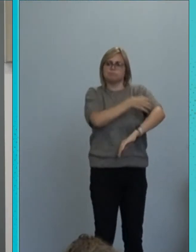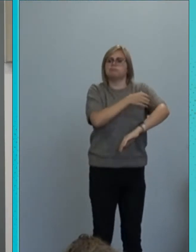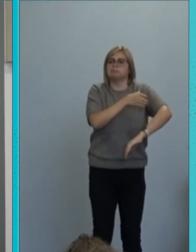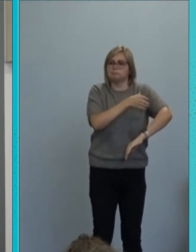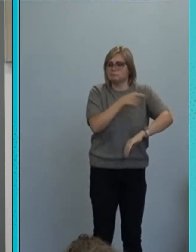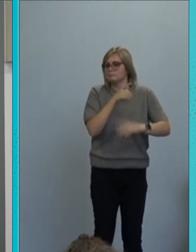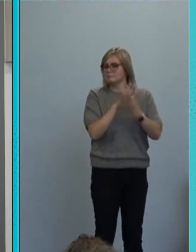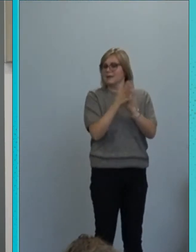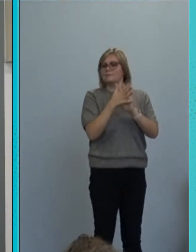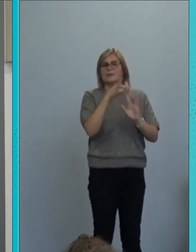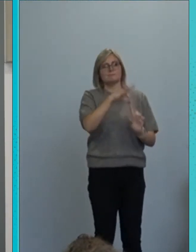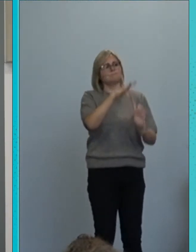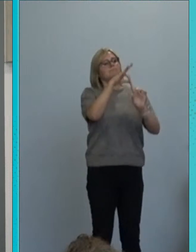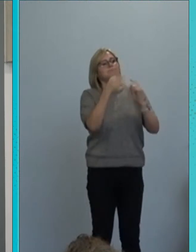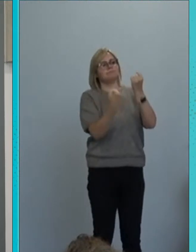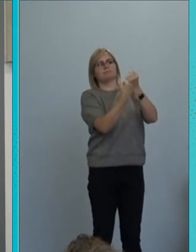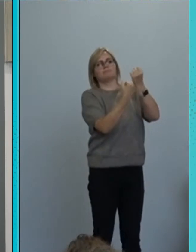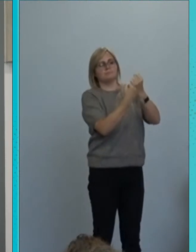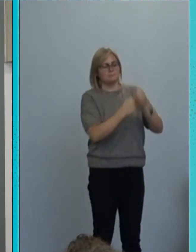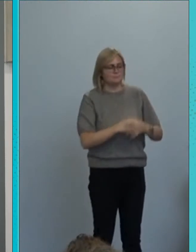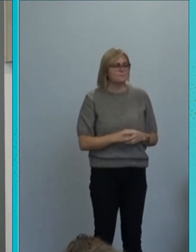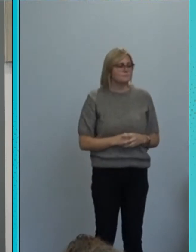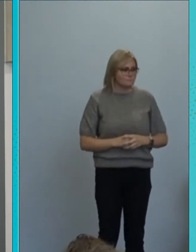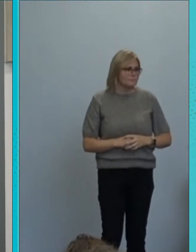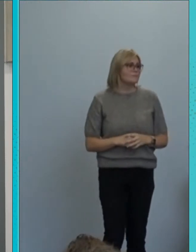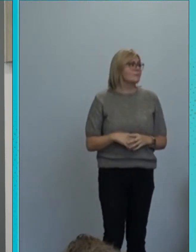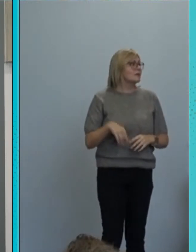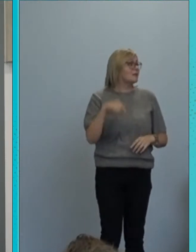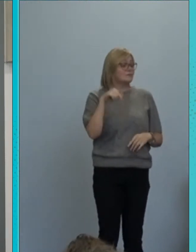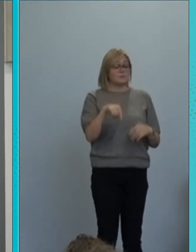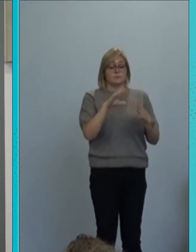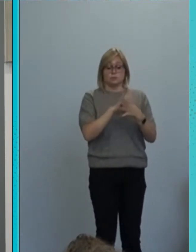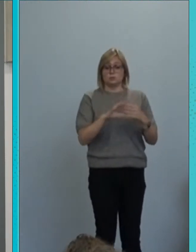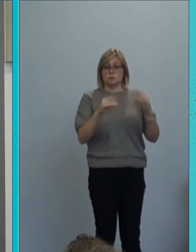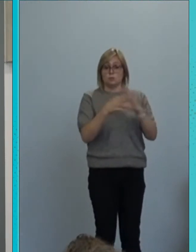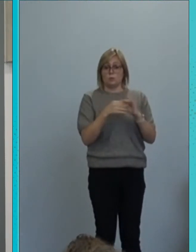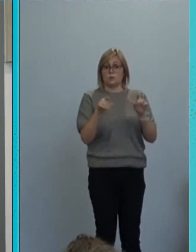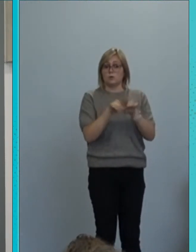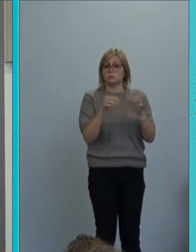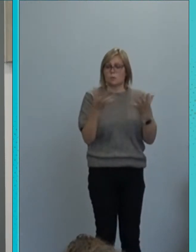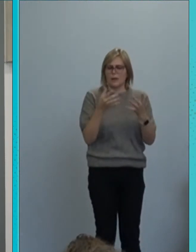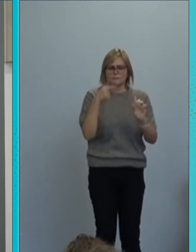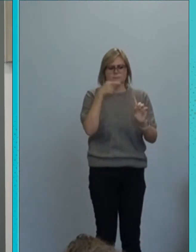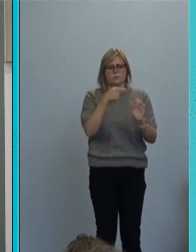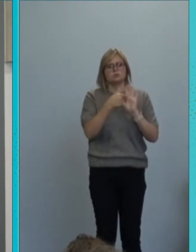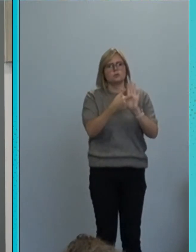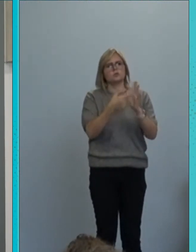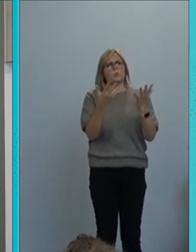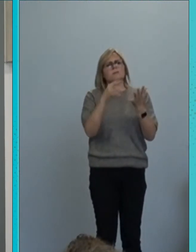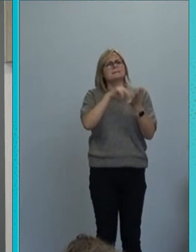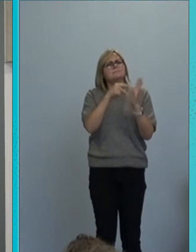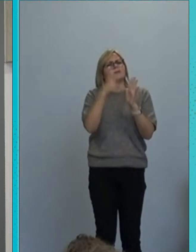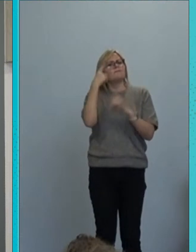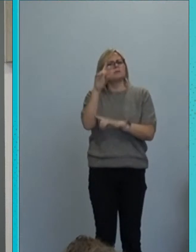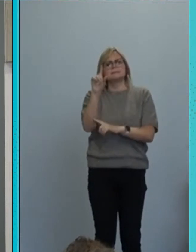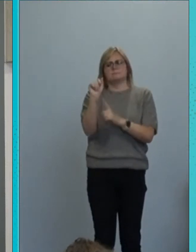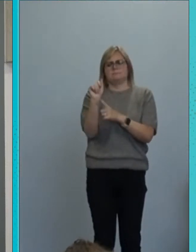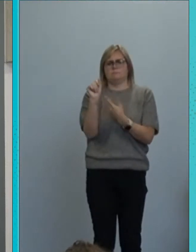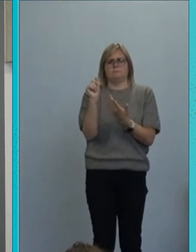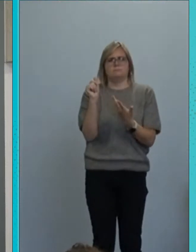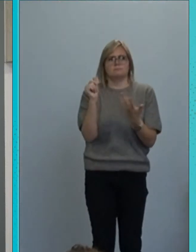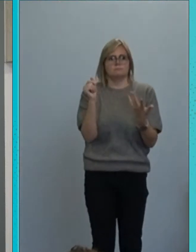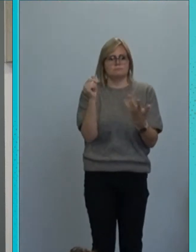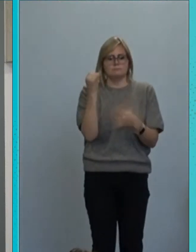edge. The story raises the question, what's the meaning of disability if you